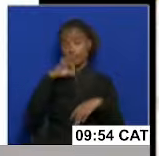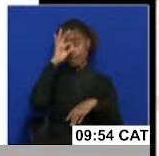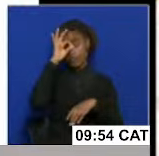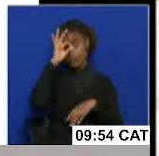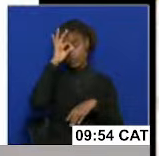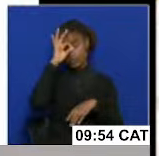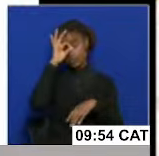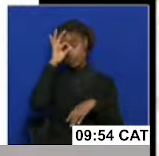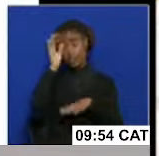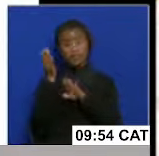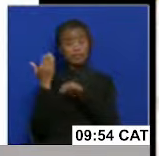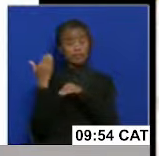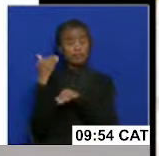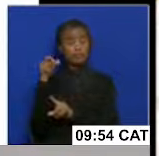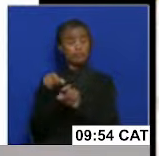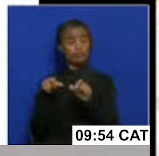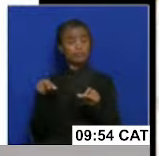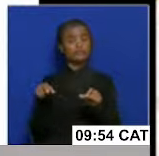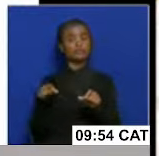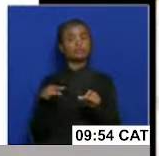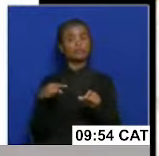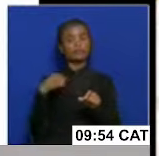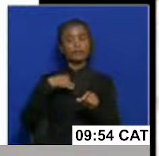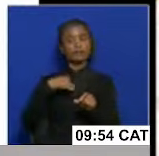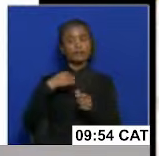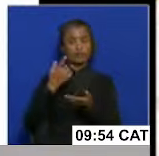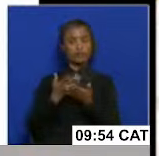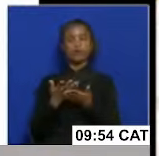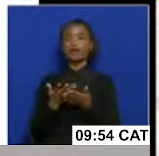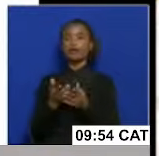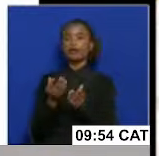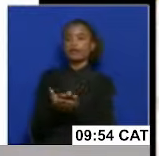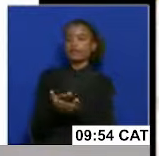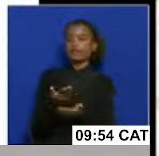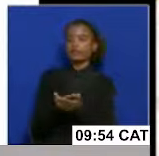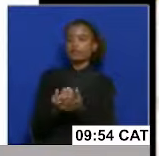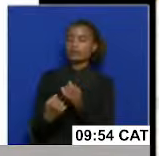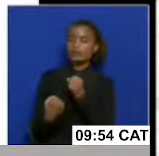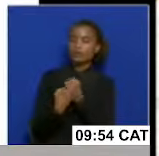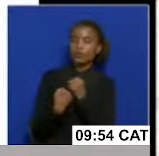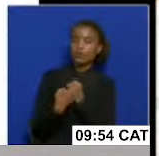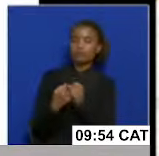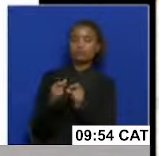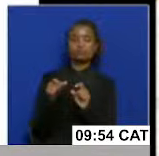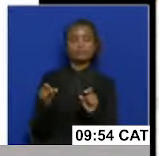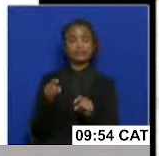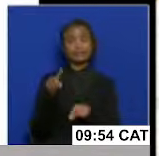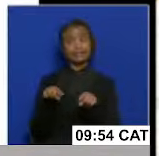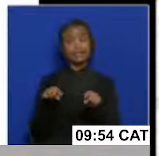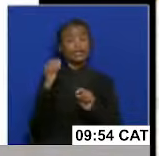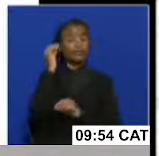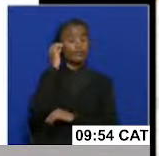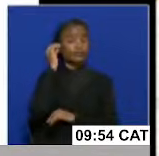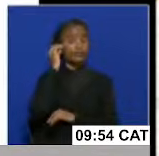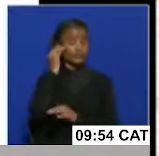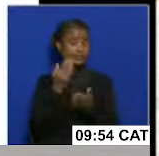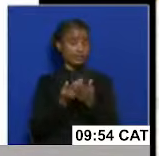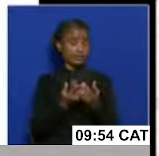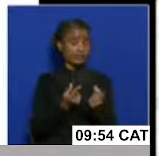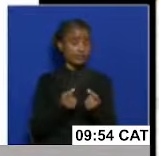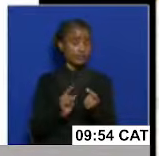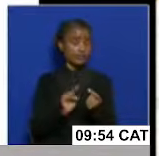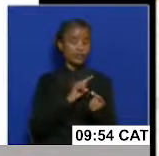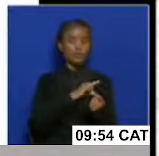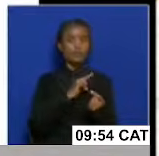relevant sources and backup. In order to act on such information in the ordinary course upon receiving information,